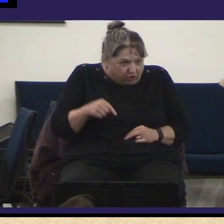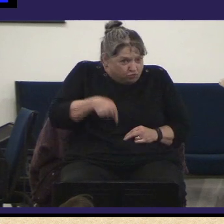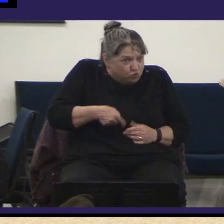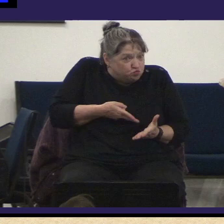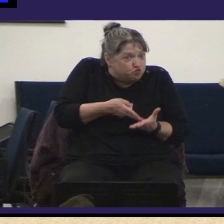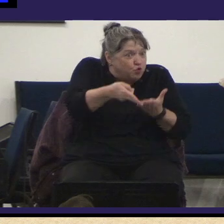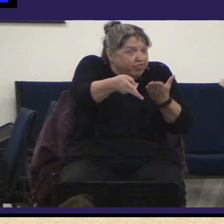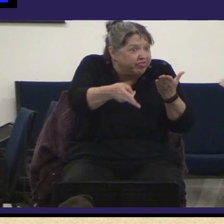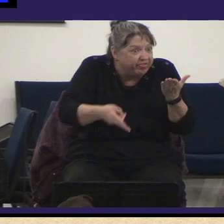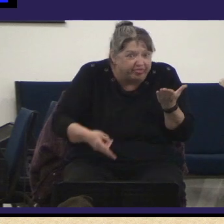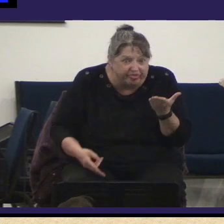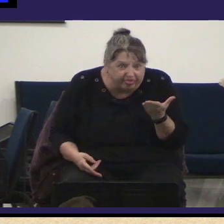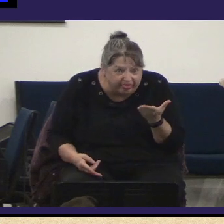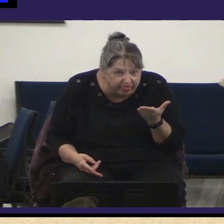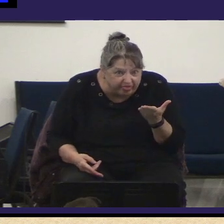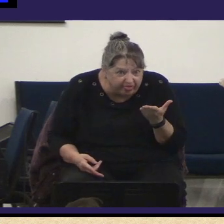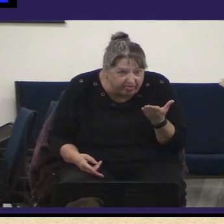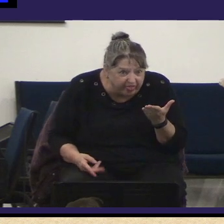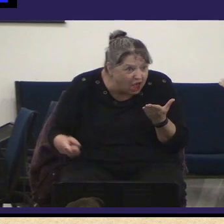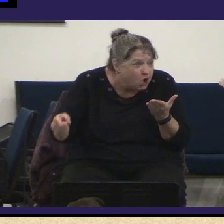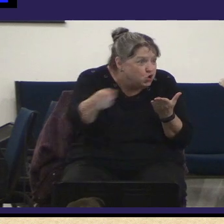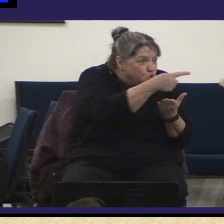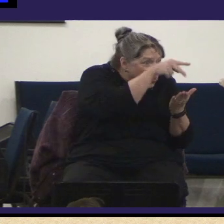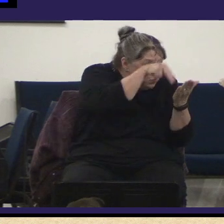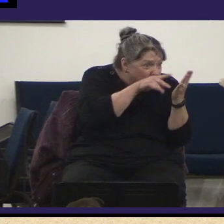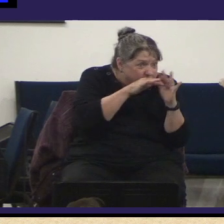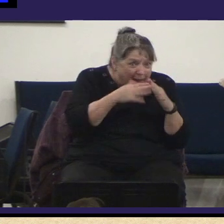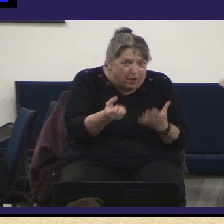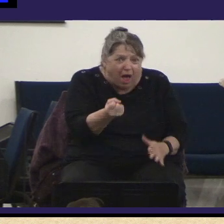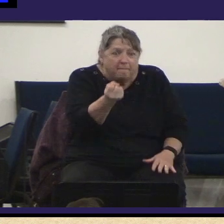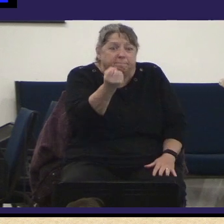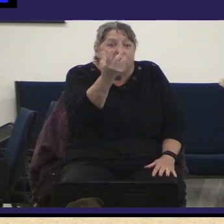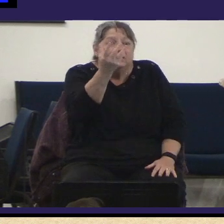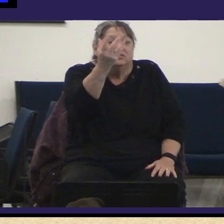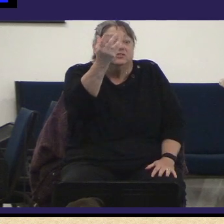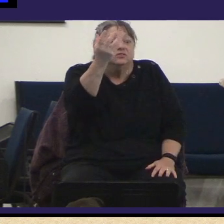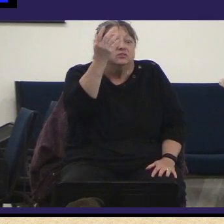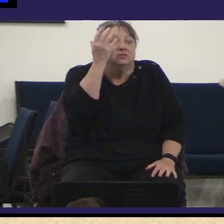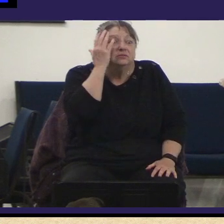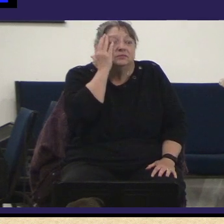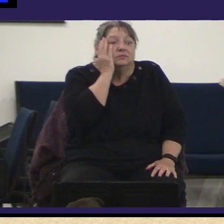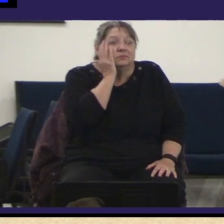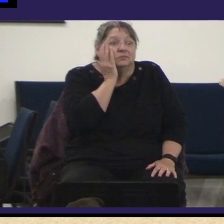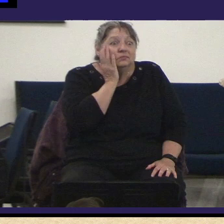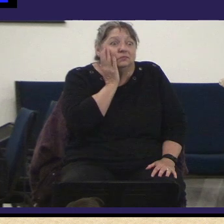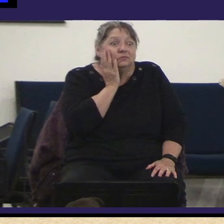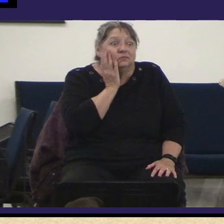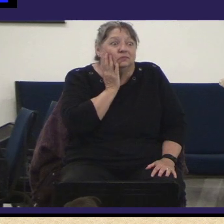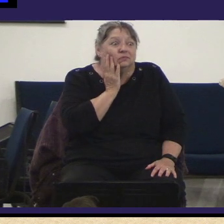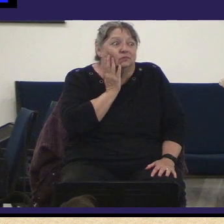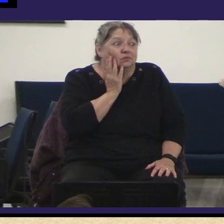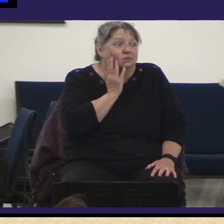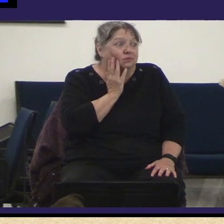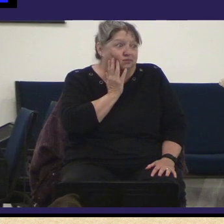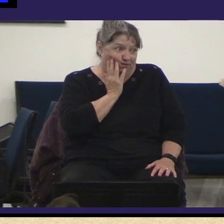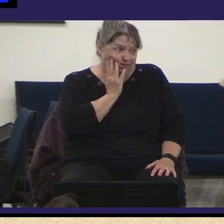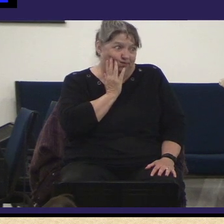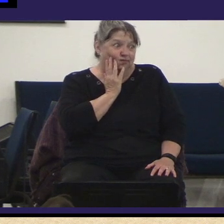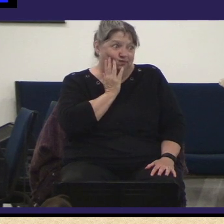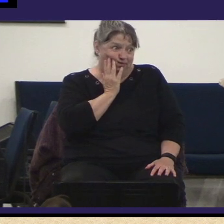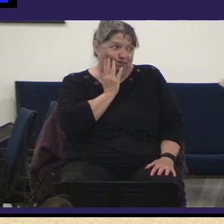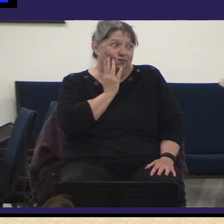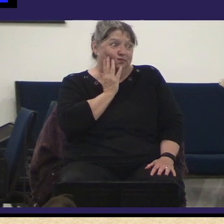How much time are you spending in the Word of God? Yeah, we did start a class this morning, Transformed. My gosh,